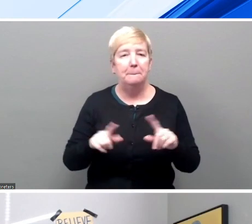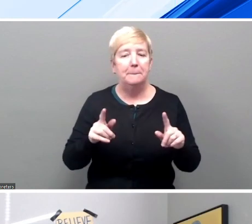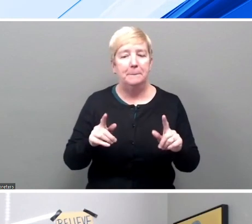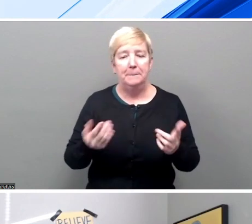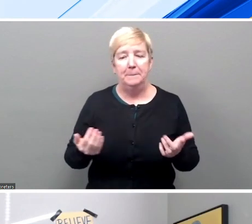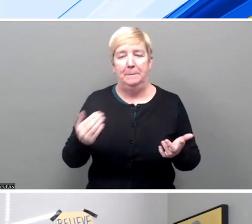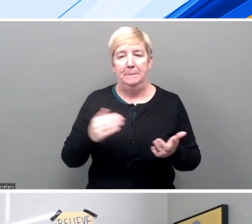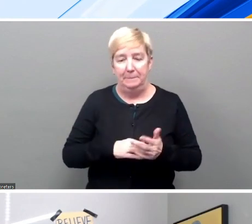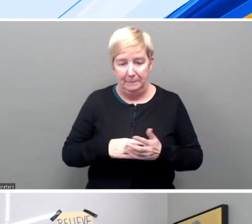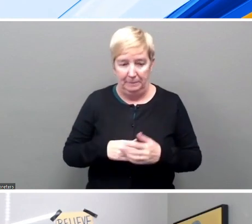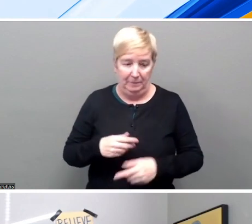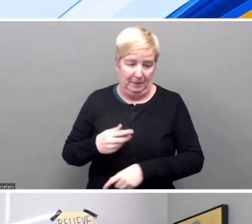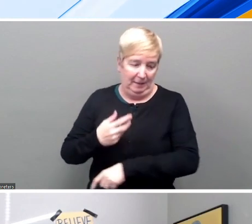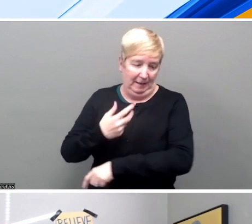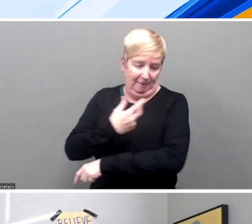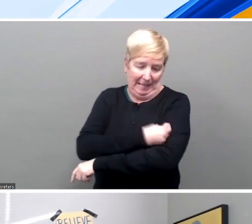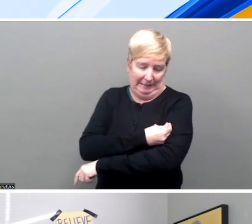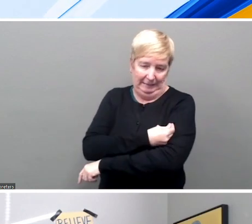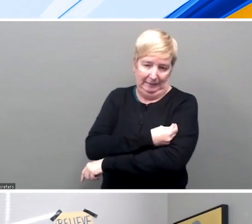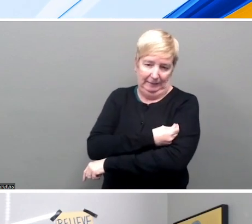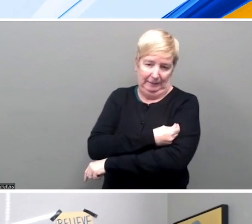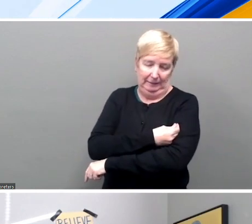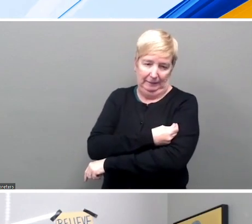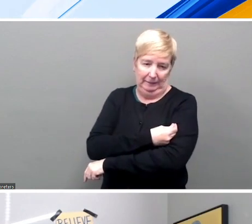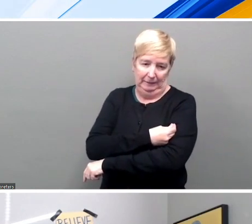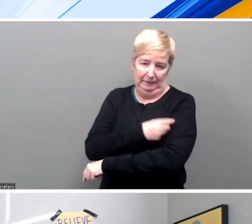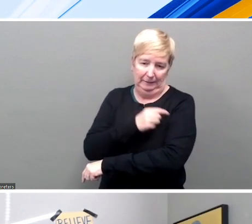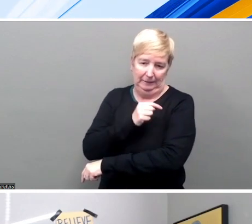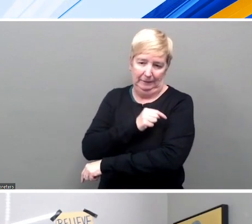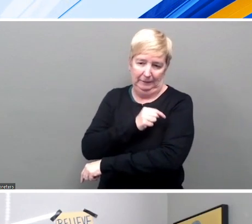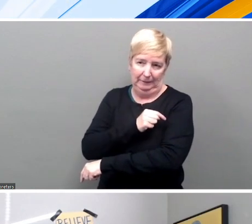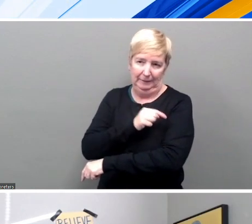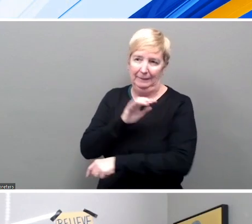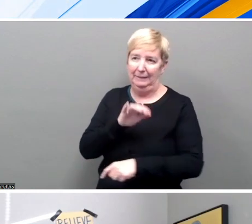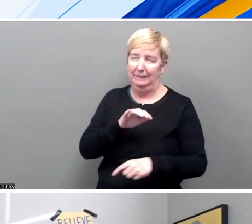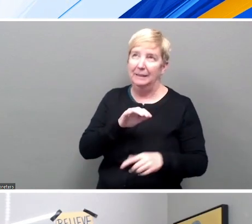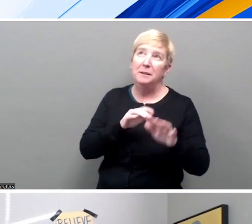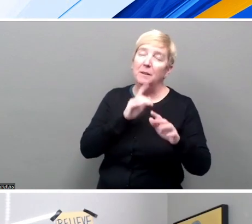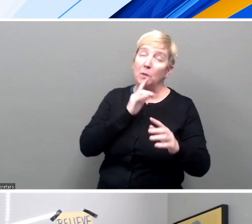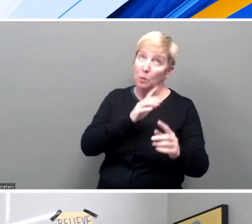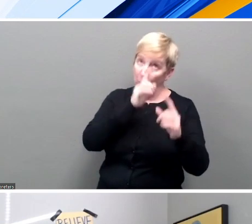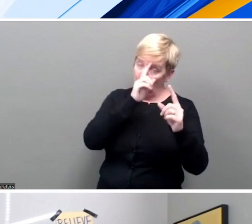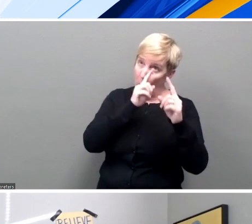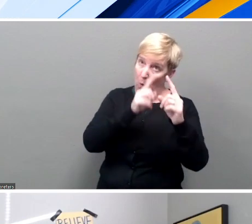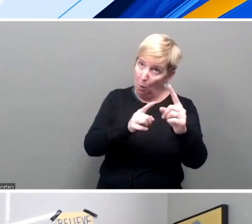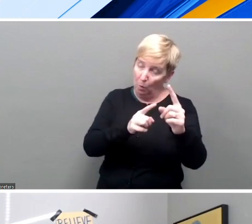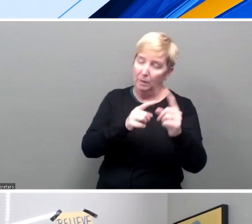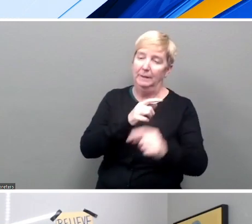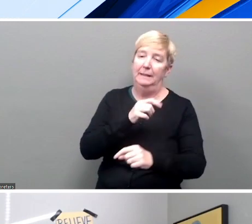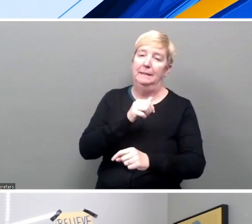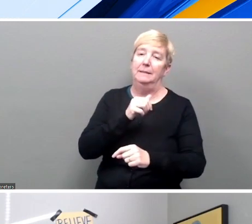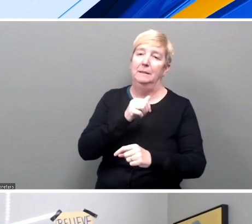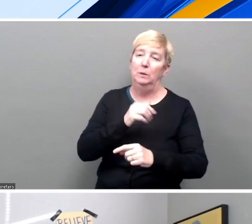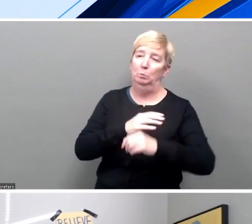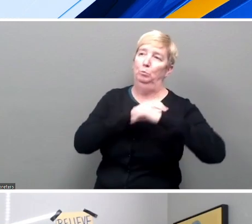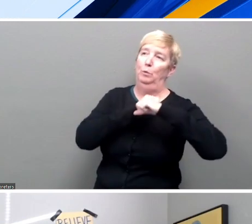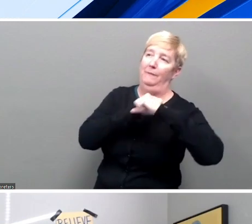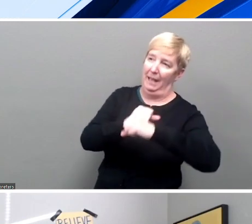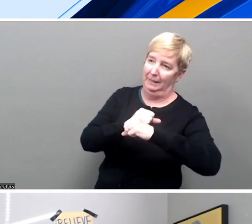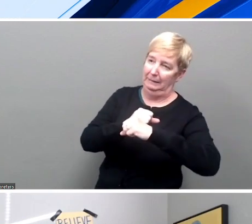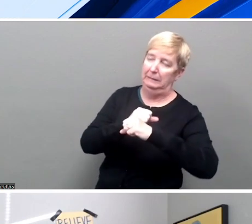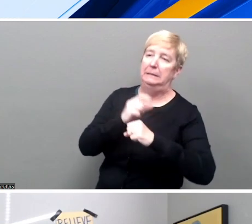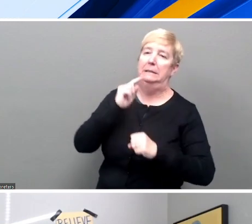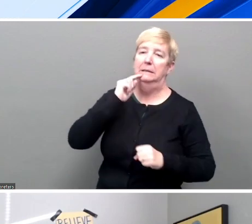the vaccine isn't the primary goal of the vaccination program is to prevent